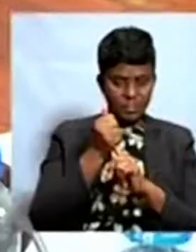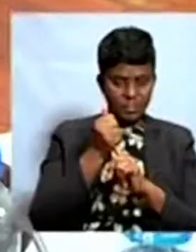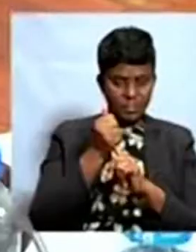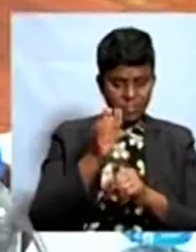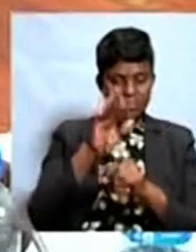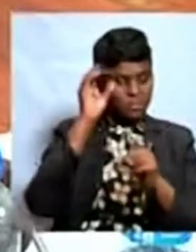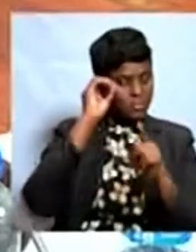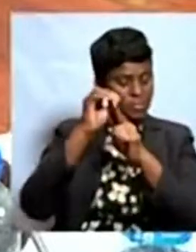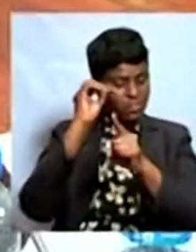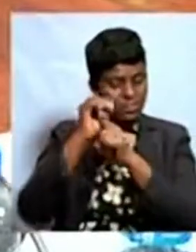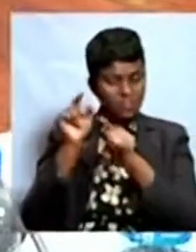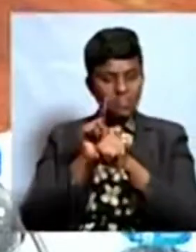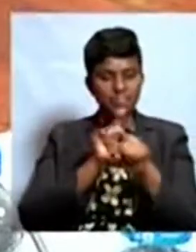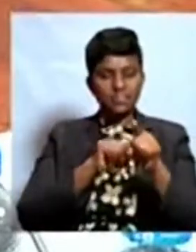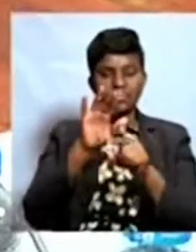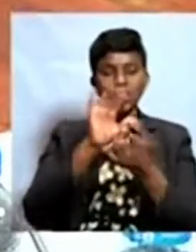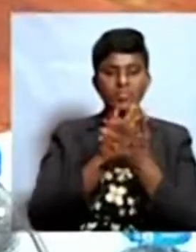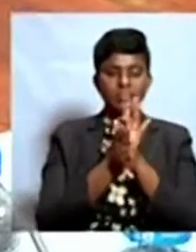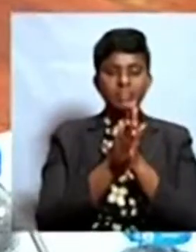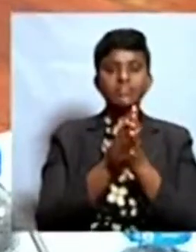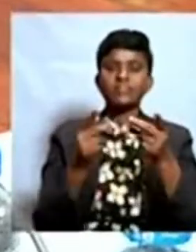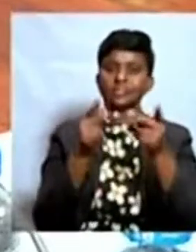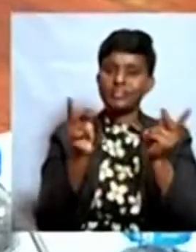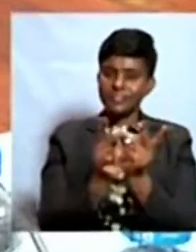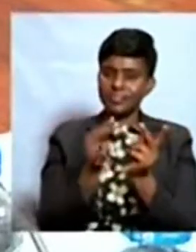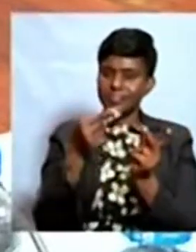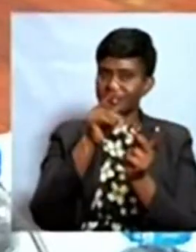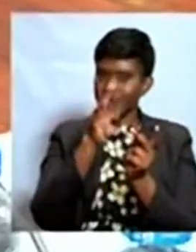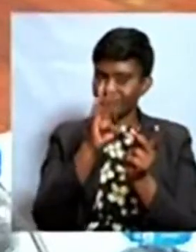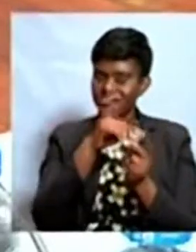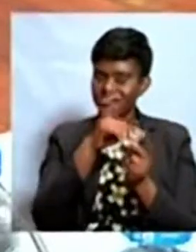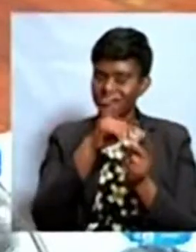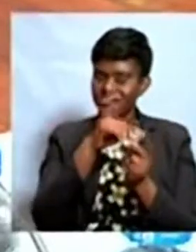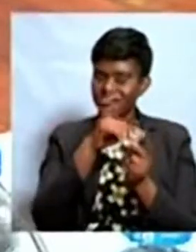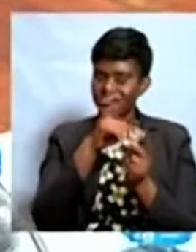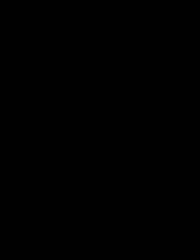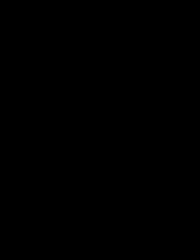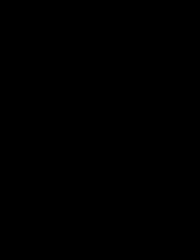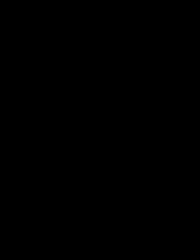its objective of becoming an aviation hub. We wish you all the best.